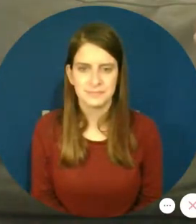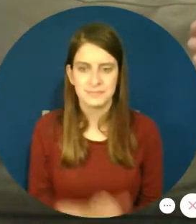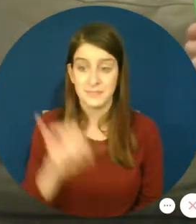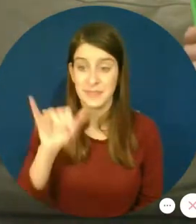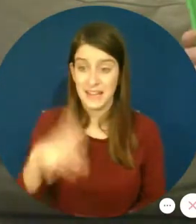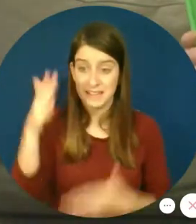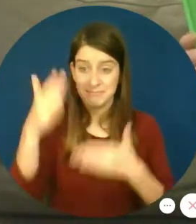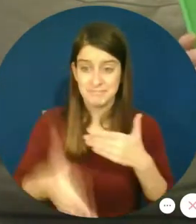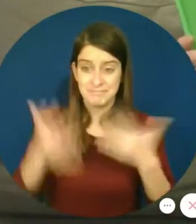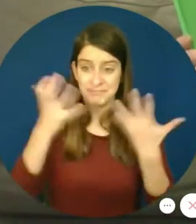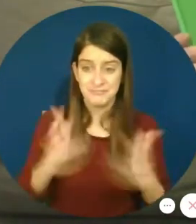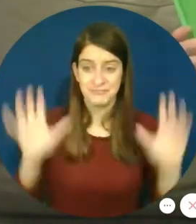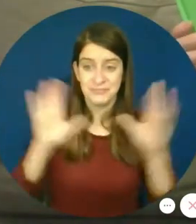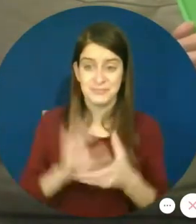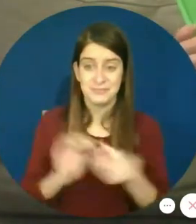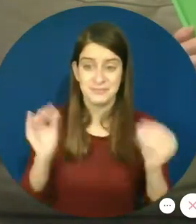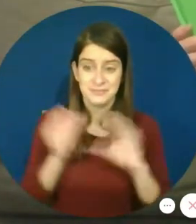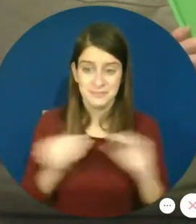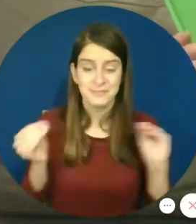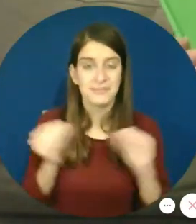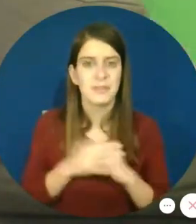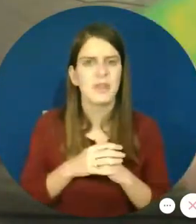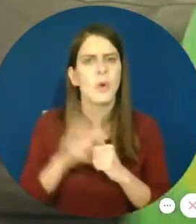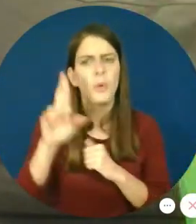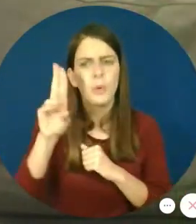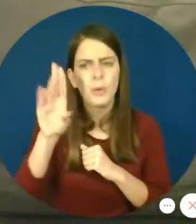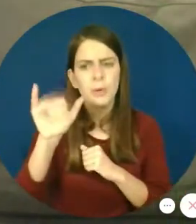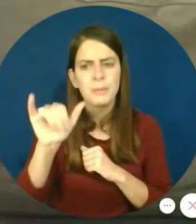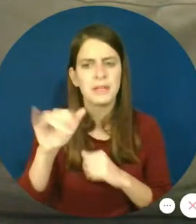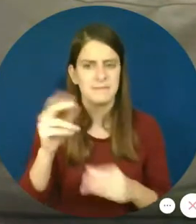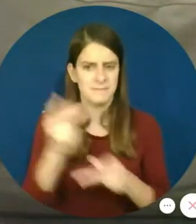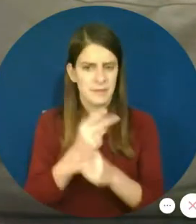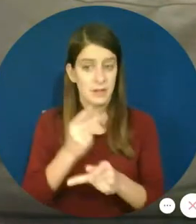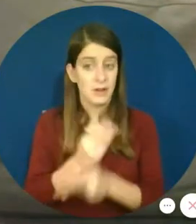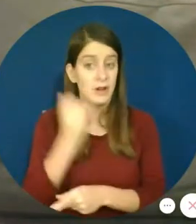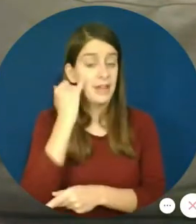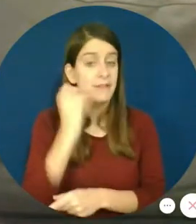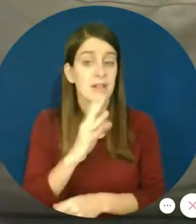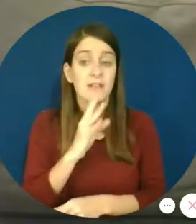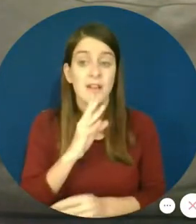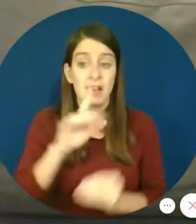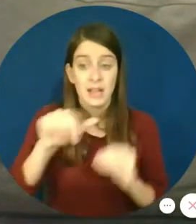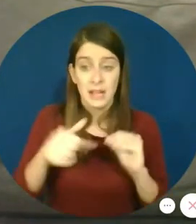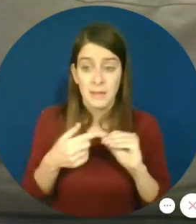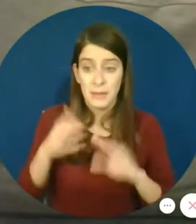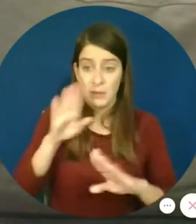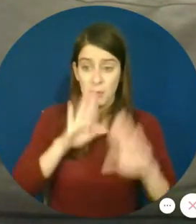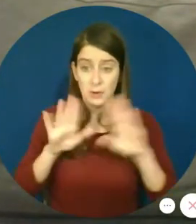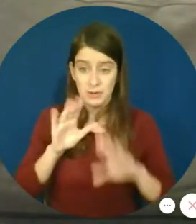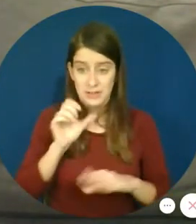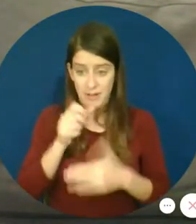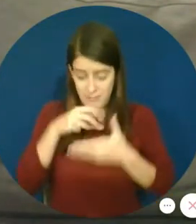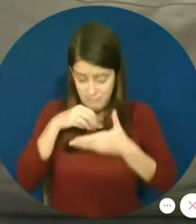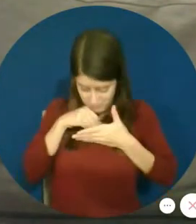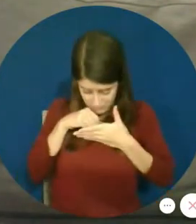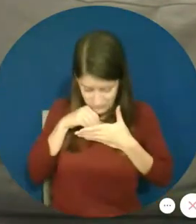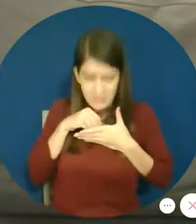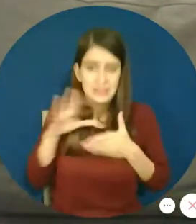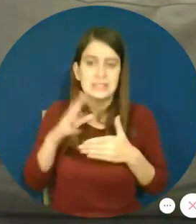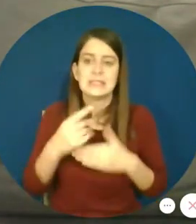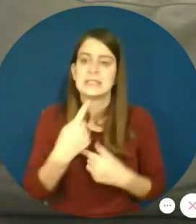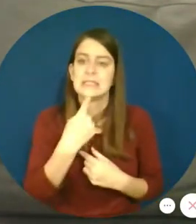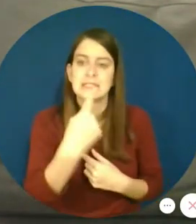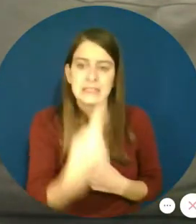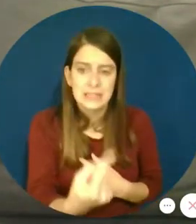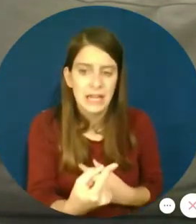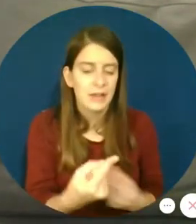And that's the end of our story today. So Ruby figured out that by talking about her worries, by not keeping them all to herself, boy,